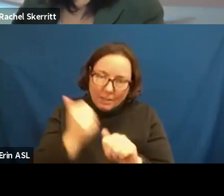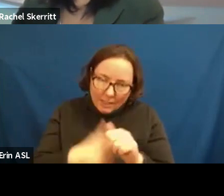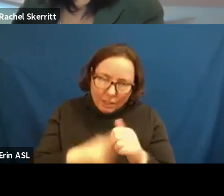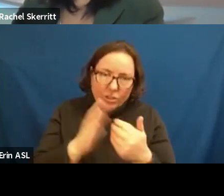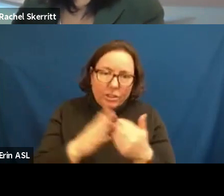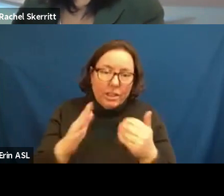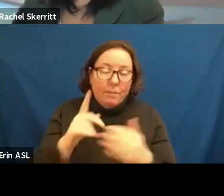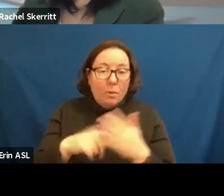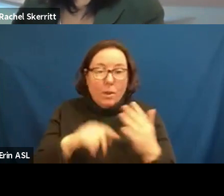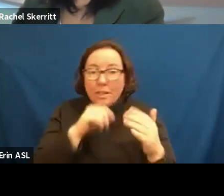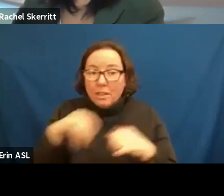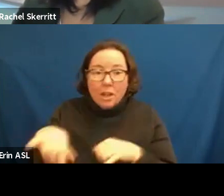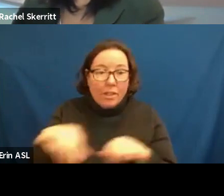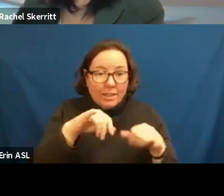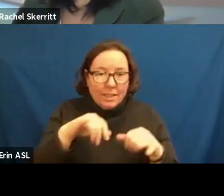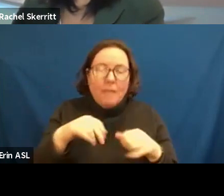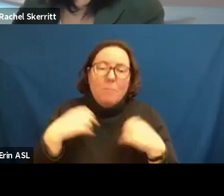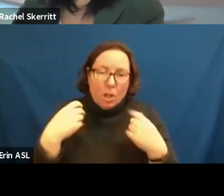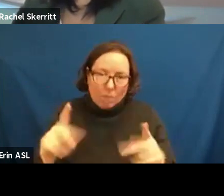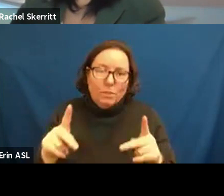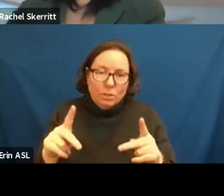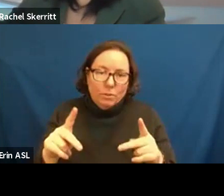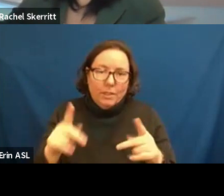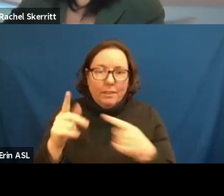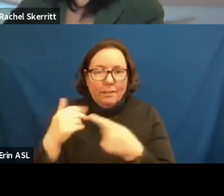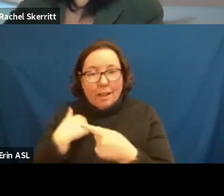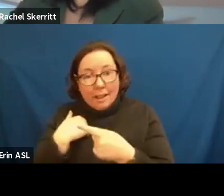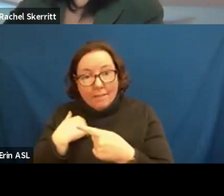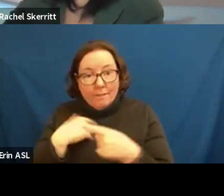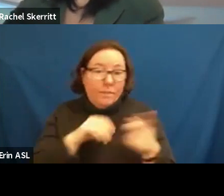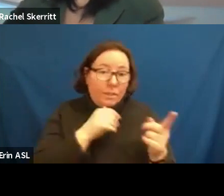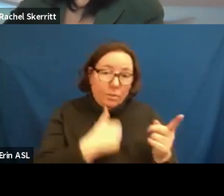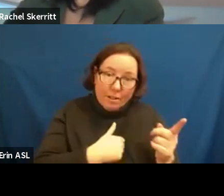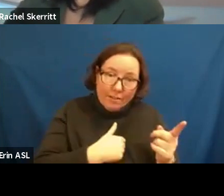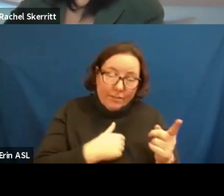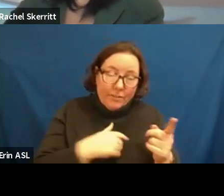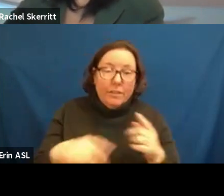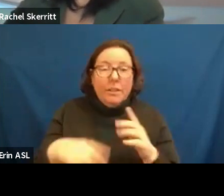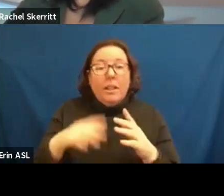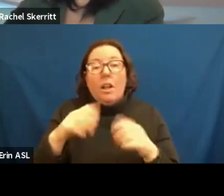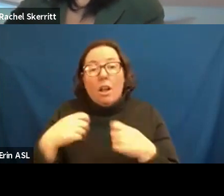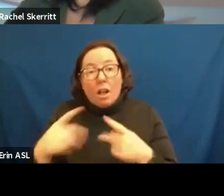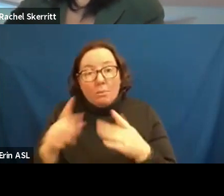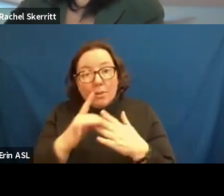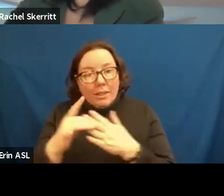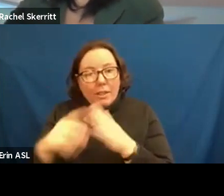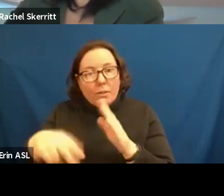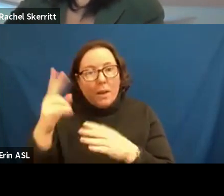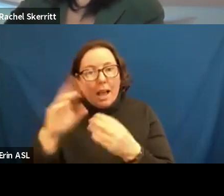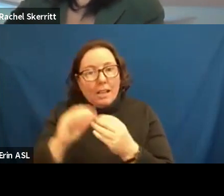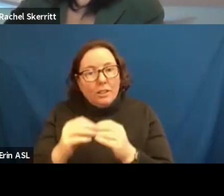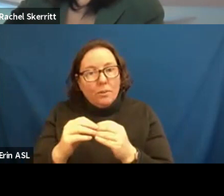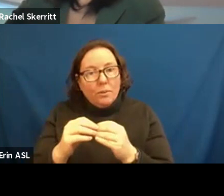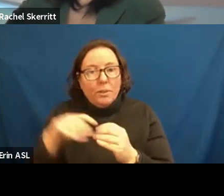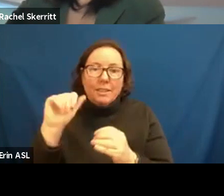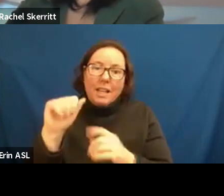evenly is opportunity, including the opportunities that lead to high test scores or A+ grades in the semesters just prior to